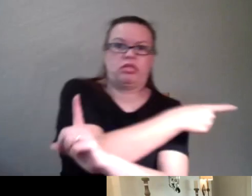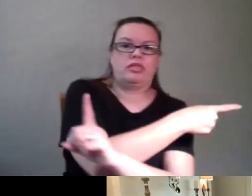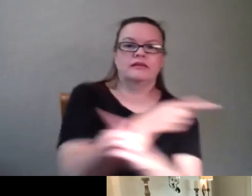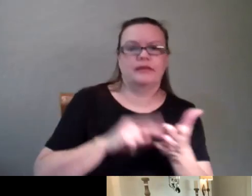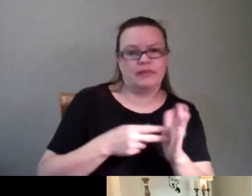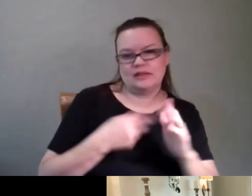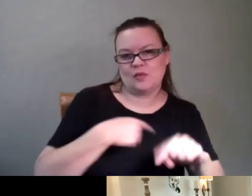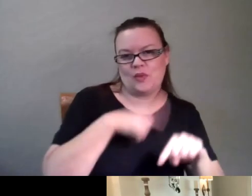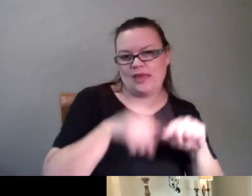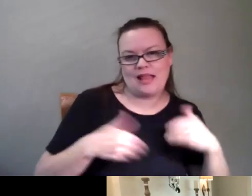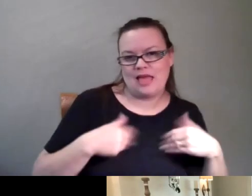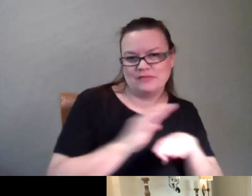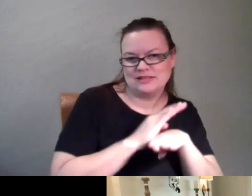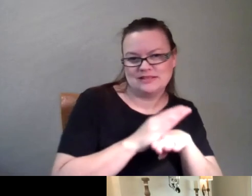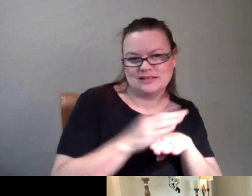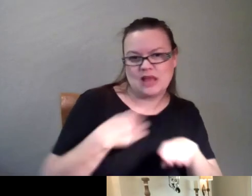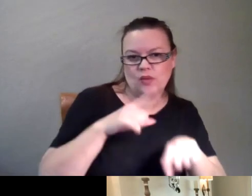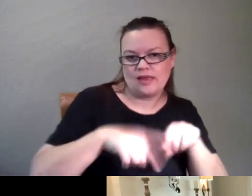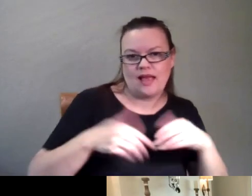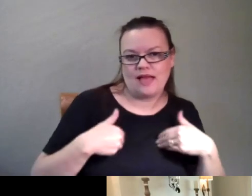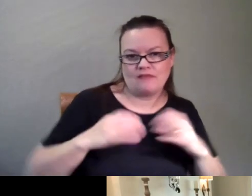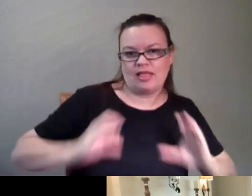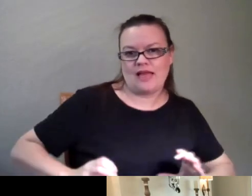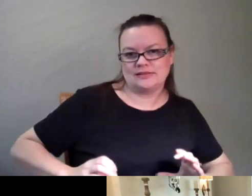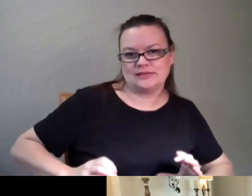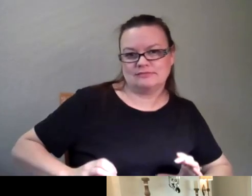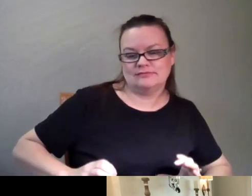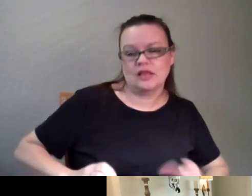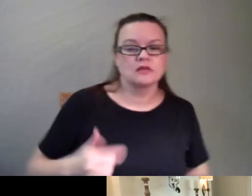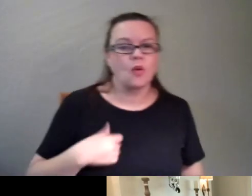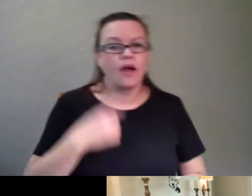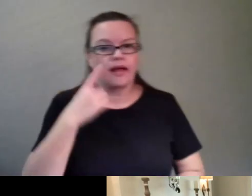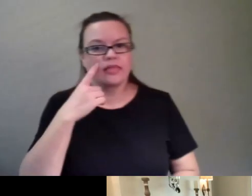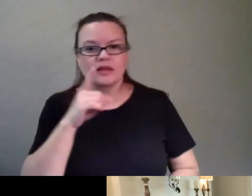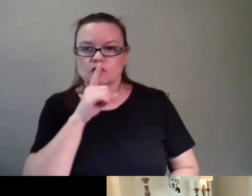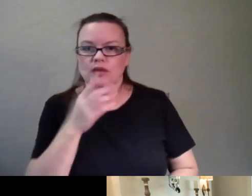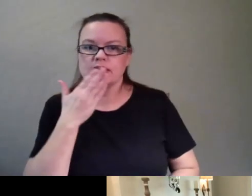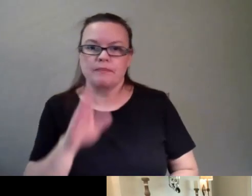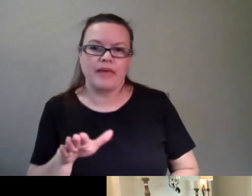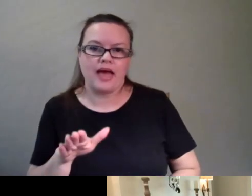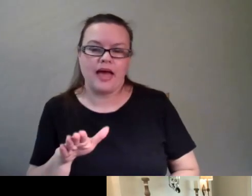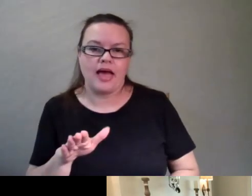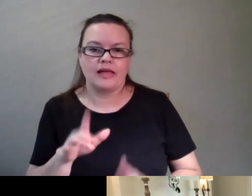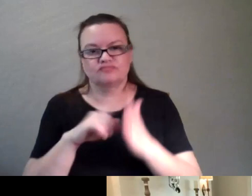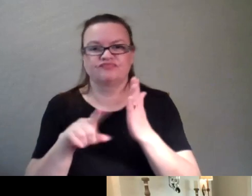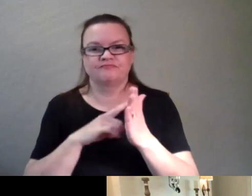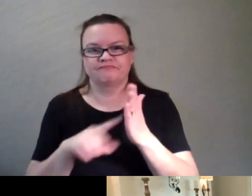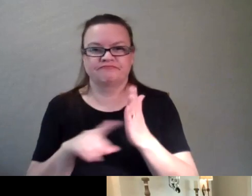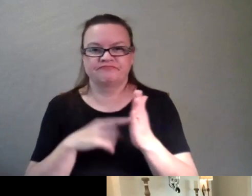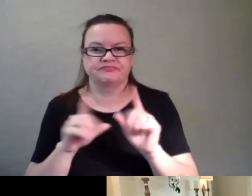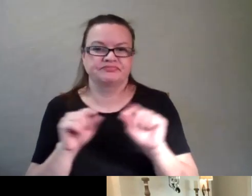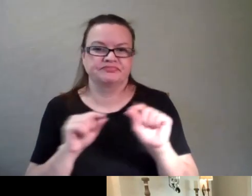wouldn't win to even have clients to stay in business. So I think it's been kind of a bad rap that quite frankly